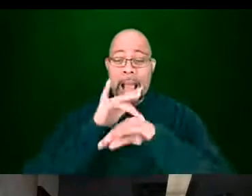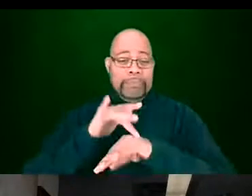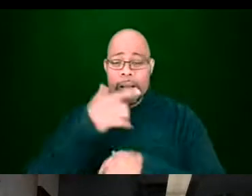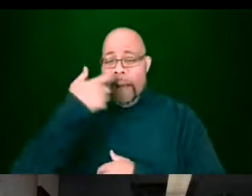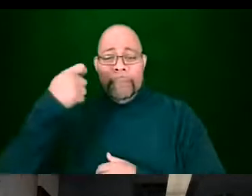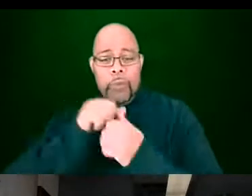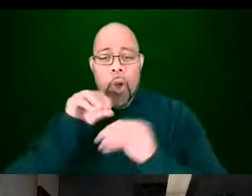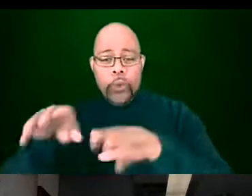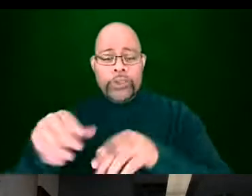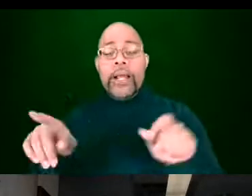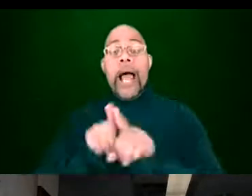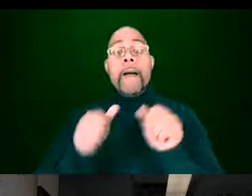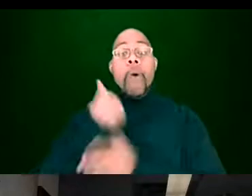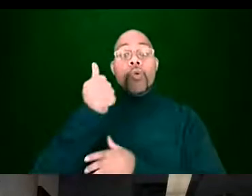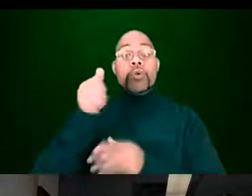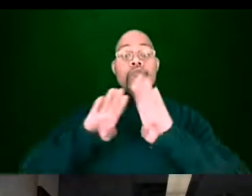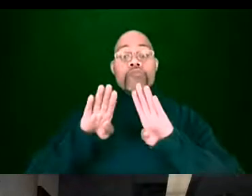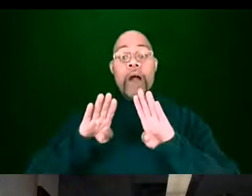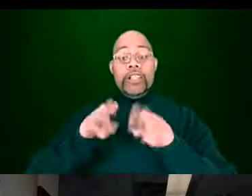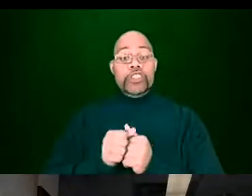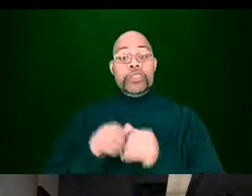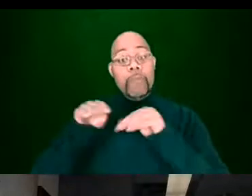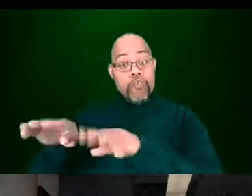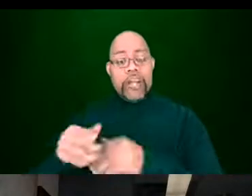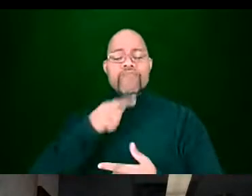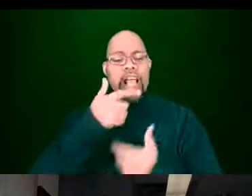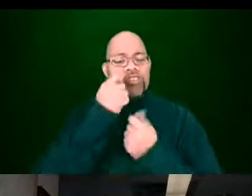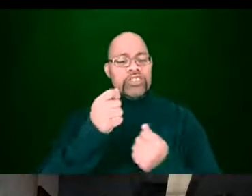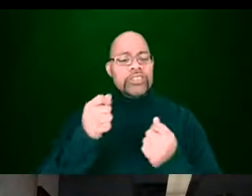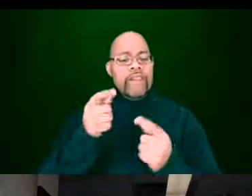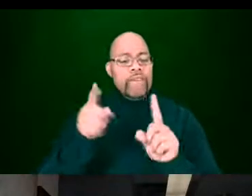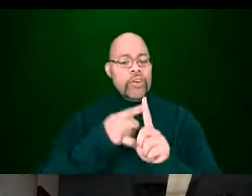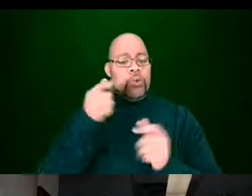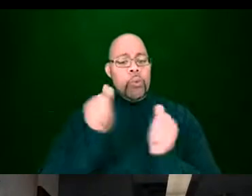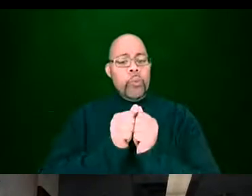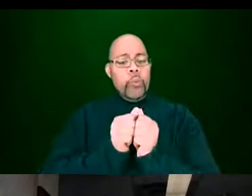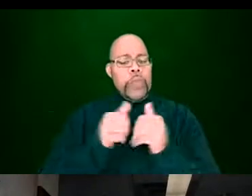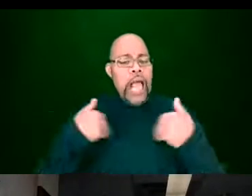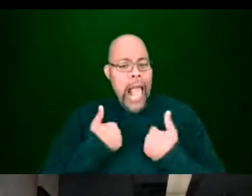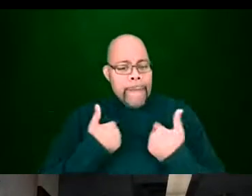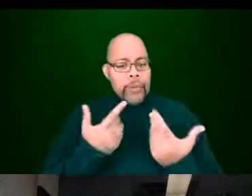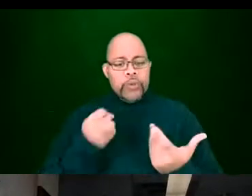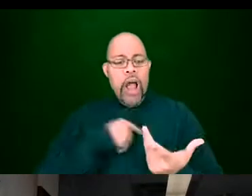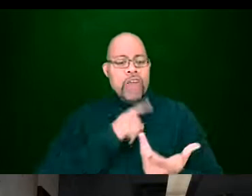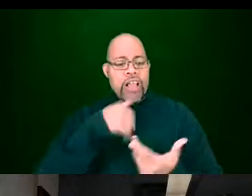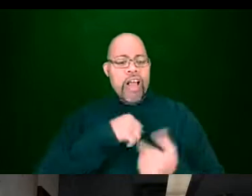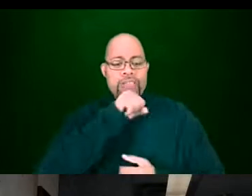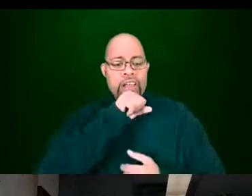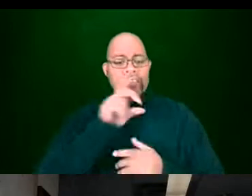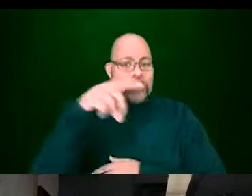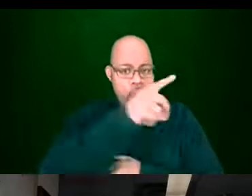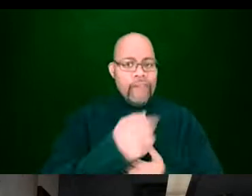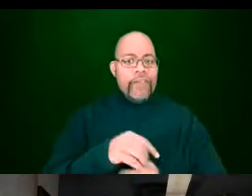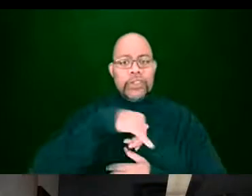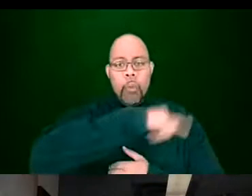I, like most marine biologists, was really interested at first in, I think, the bigger organisms. So I really loved like dolphins and